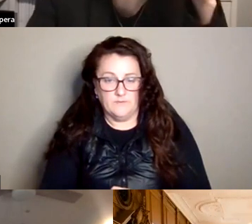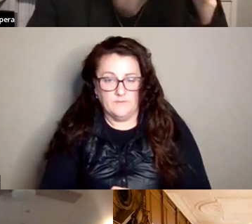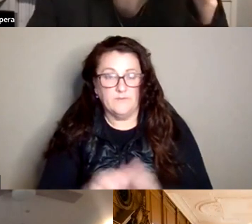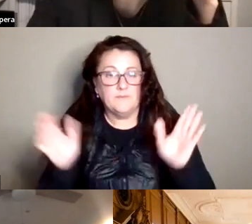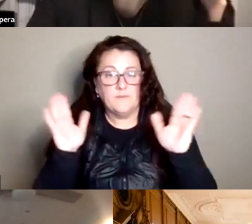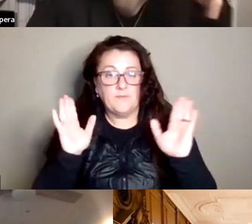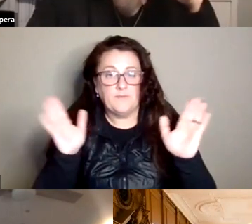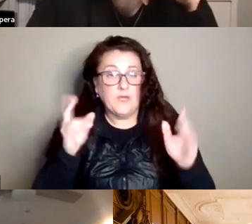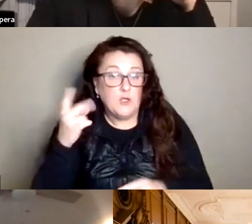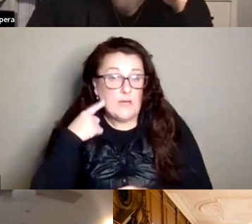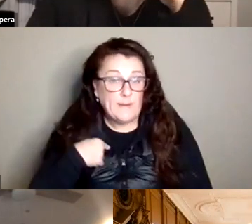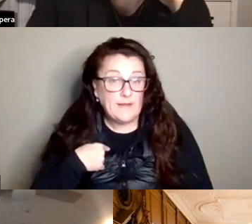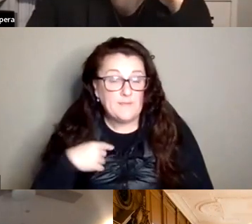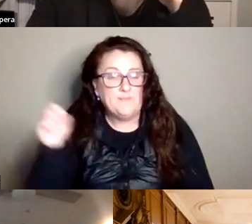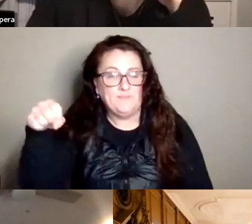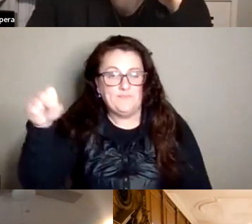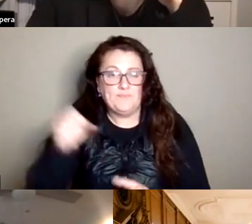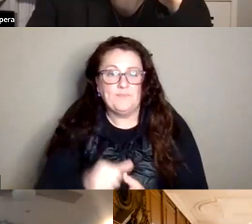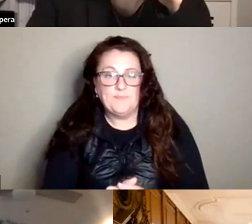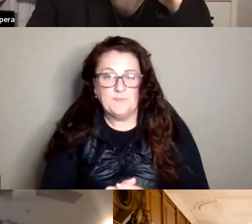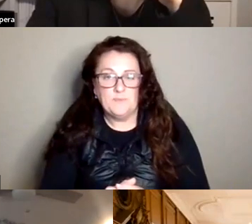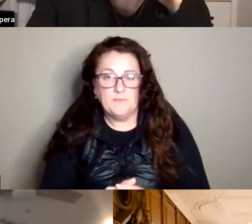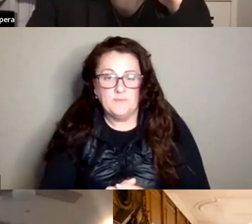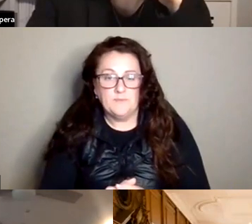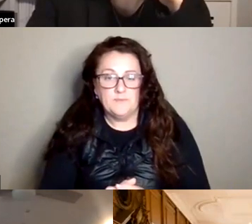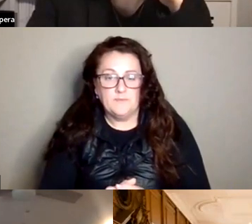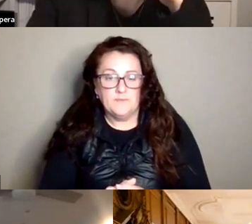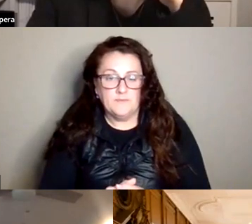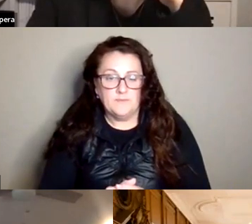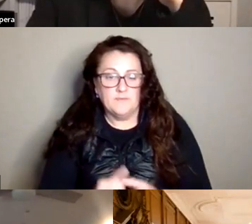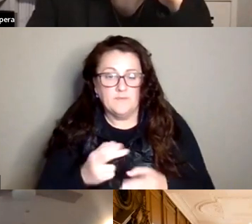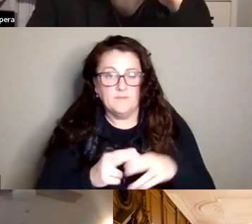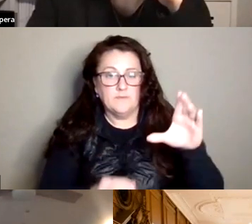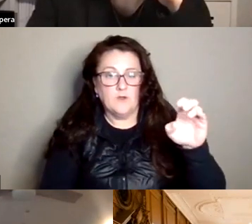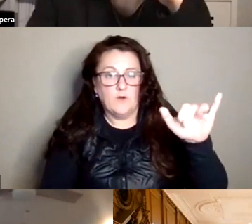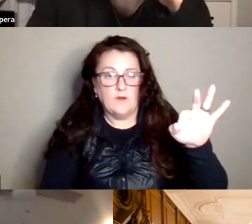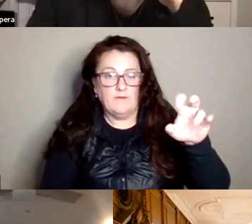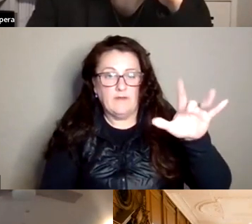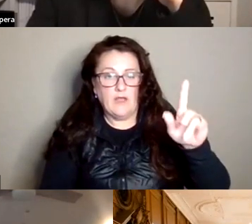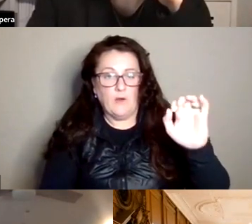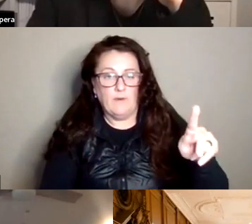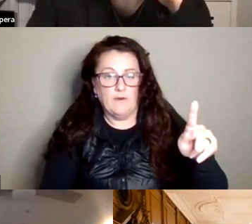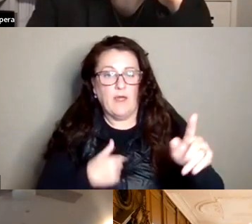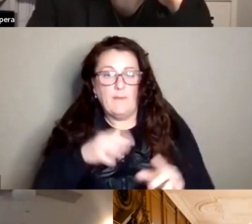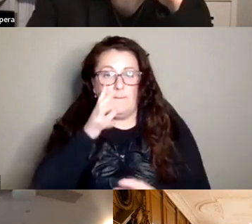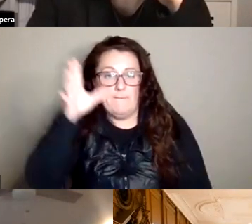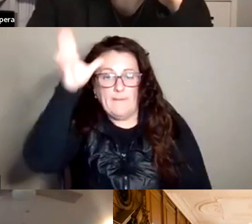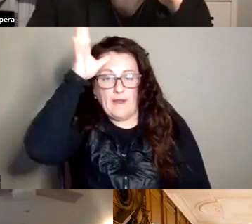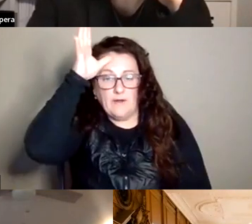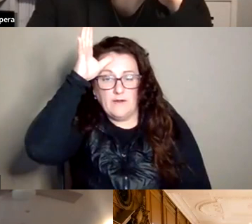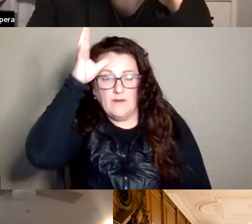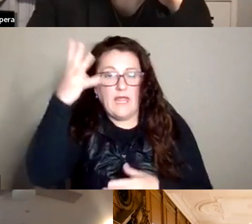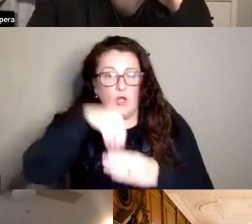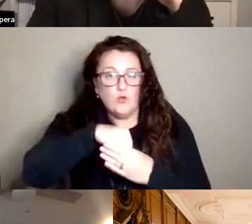Hi, can you hear me? Yes, we can hear you. Great. My name is Courtney Philly Carp. I'm a parent at the Henderson